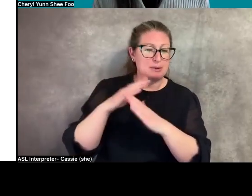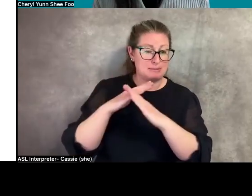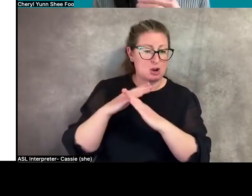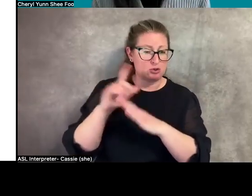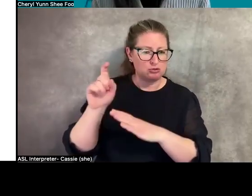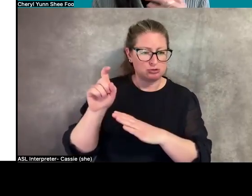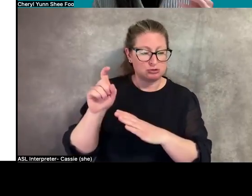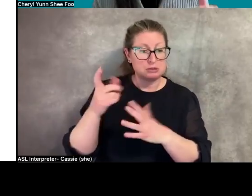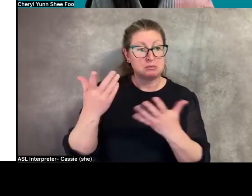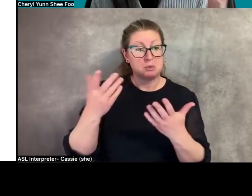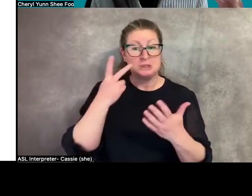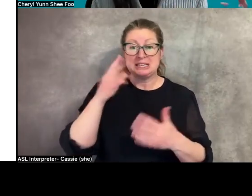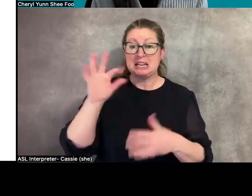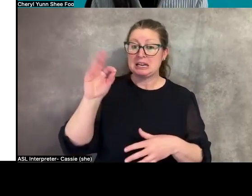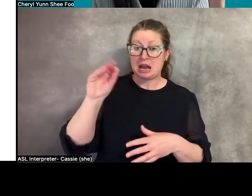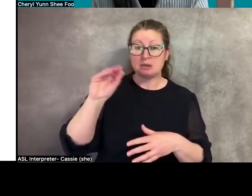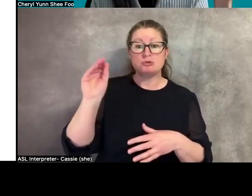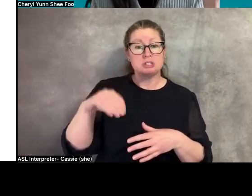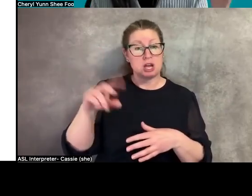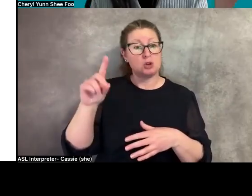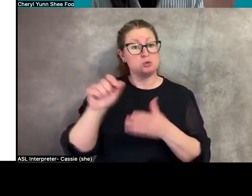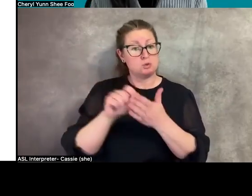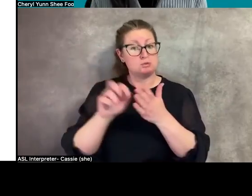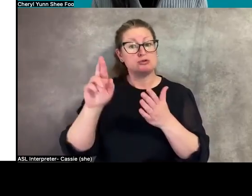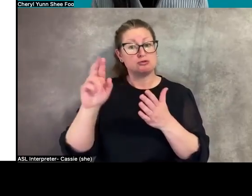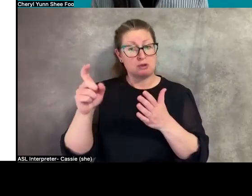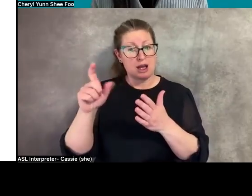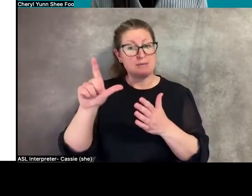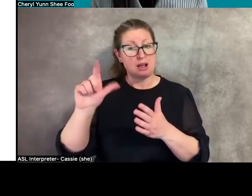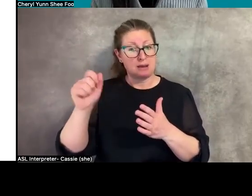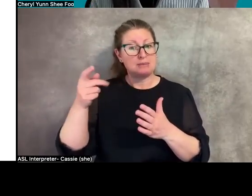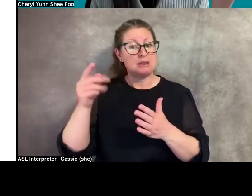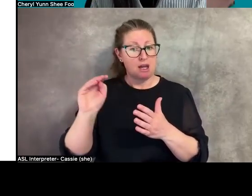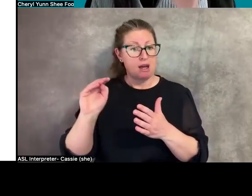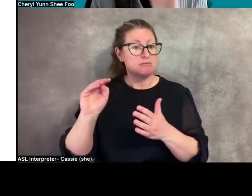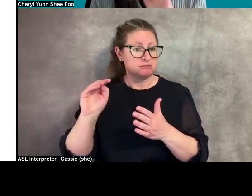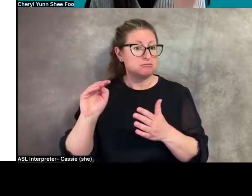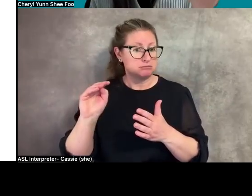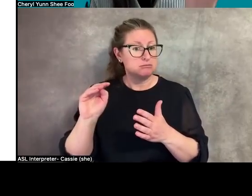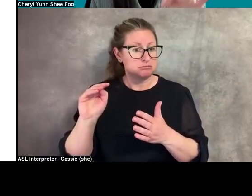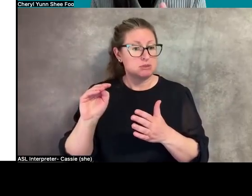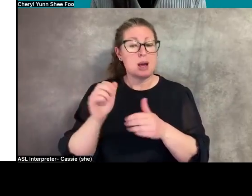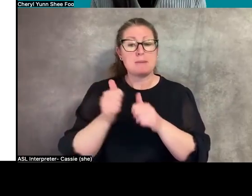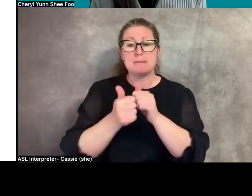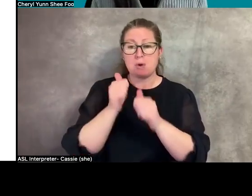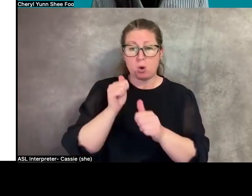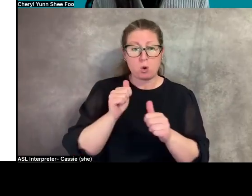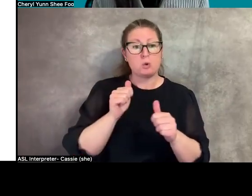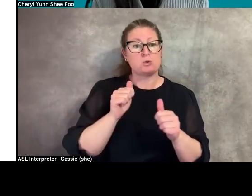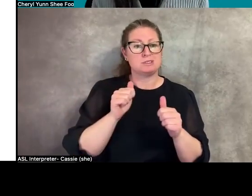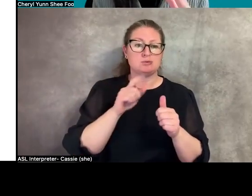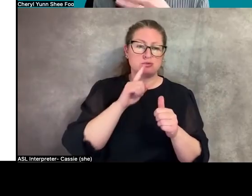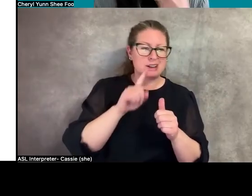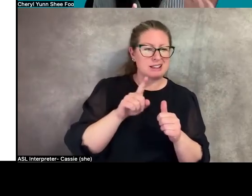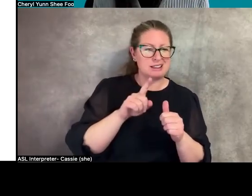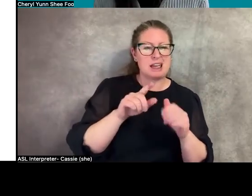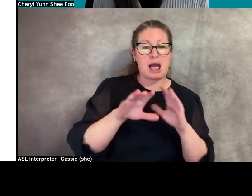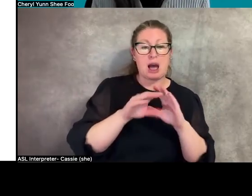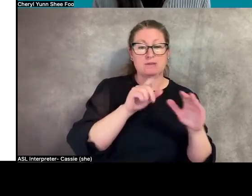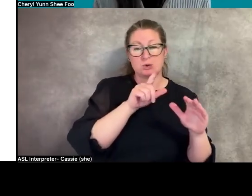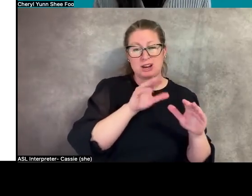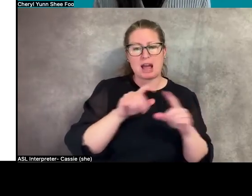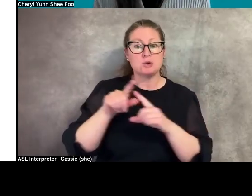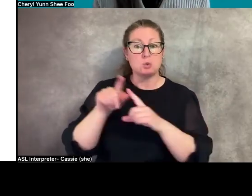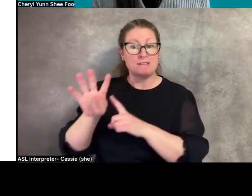CVHCs, 90% prescribe long-acting antipsychotics, and most of these, 24 out of the 29, are prescribing